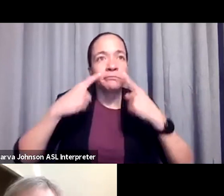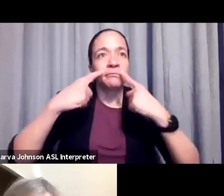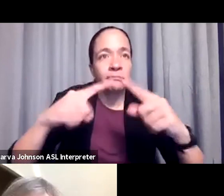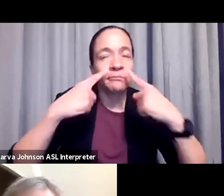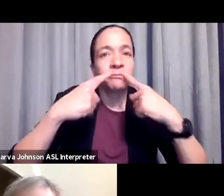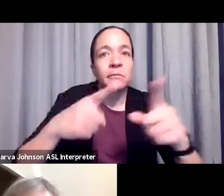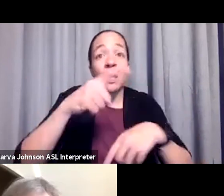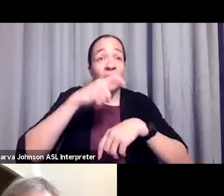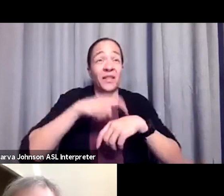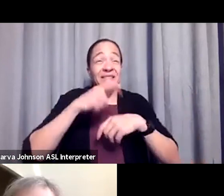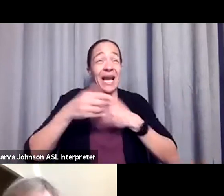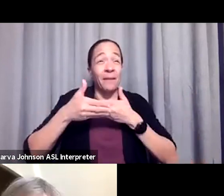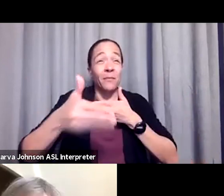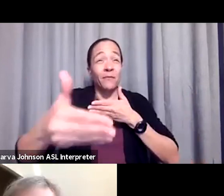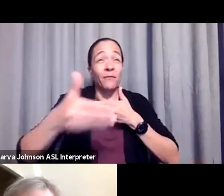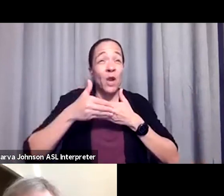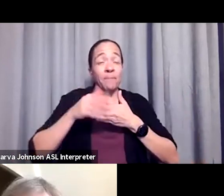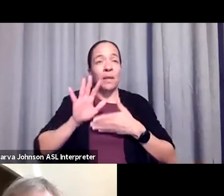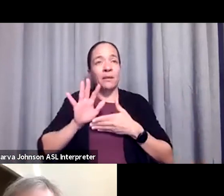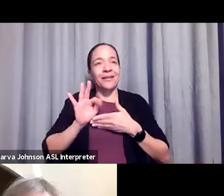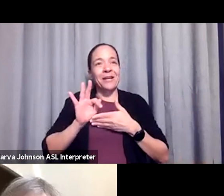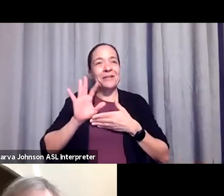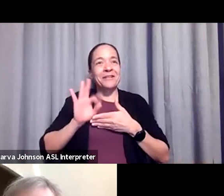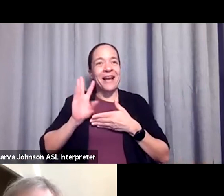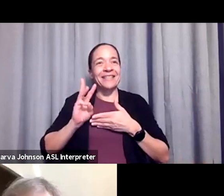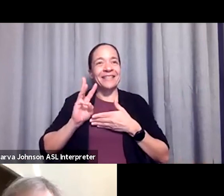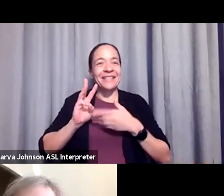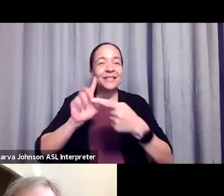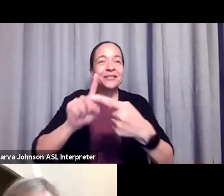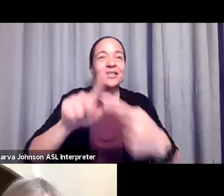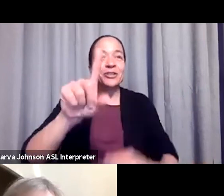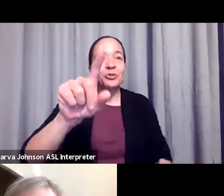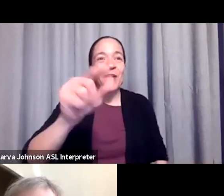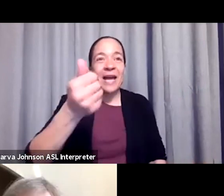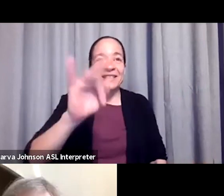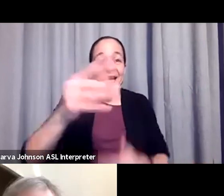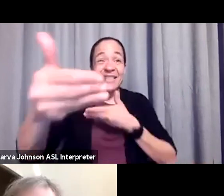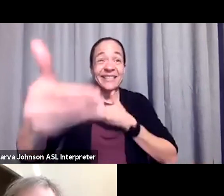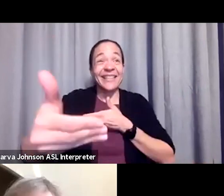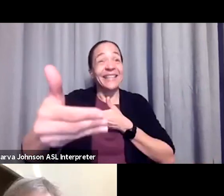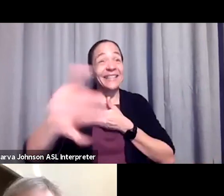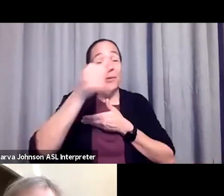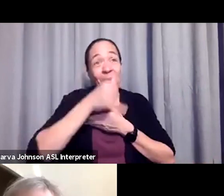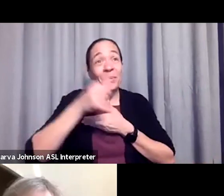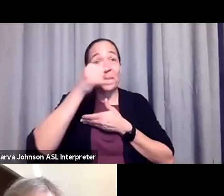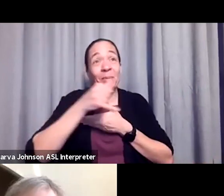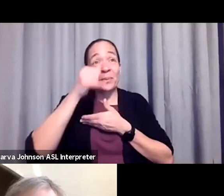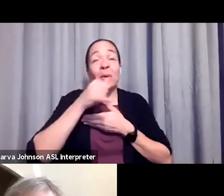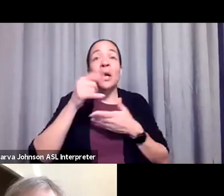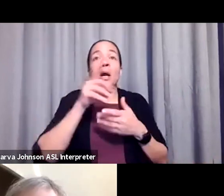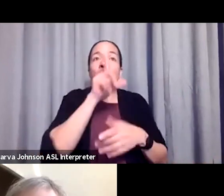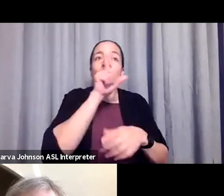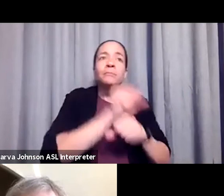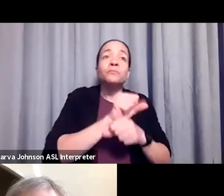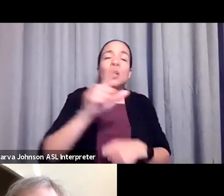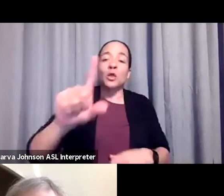that data we showed was 1996 to 2018 was that time frame. Again, we got a real shift after 2010 when we